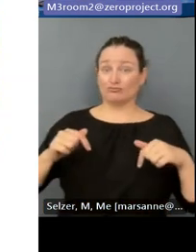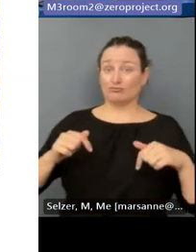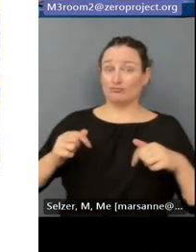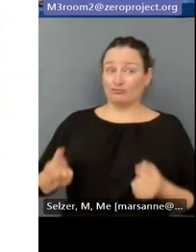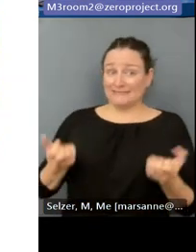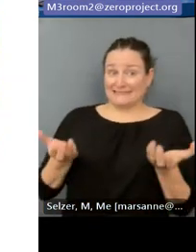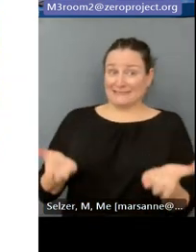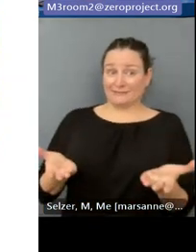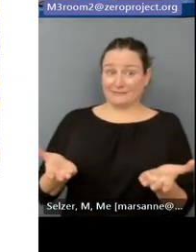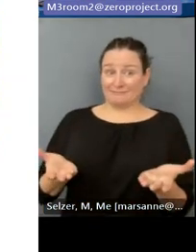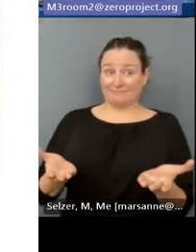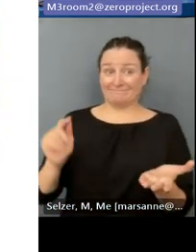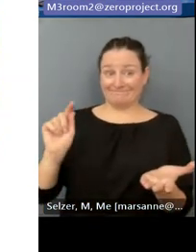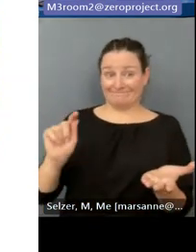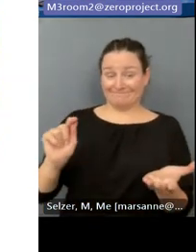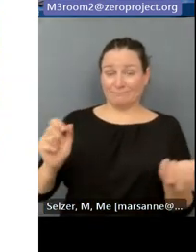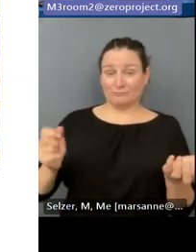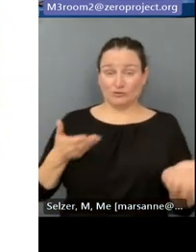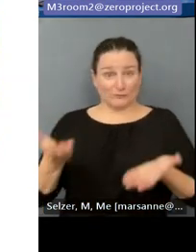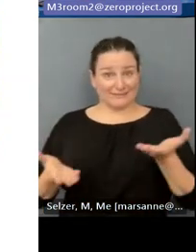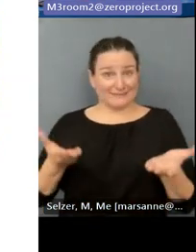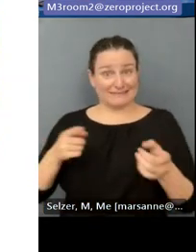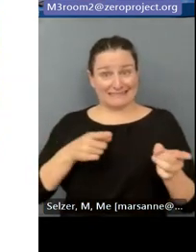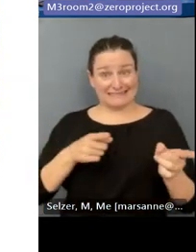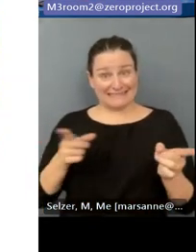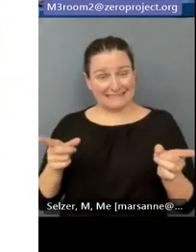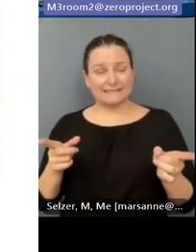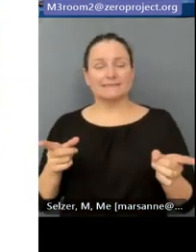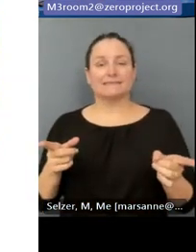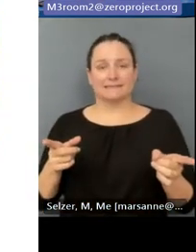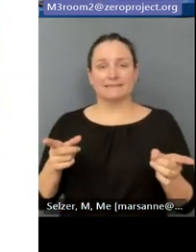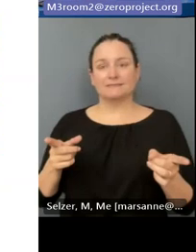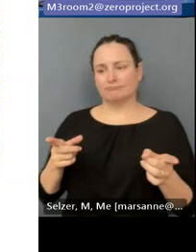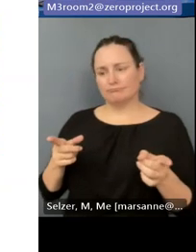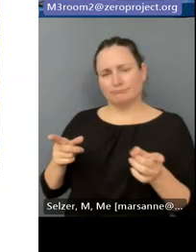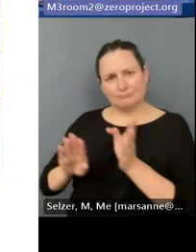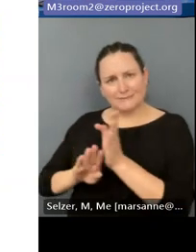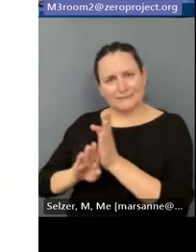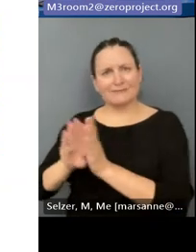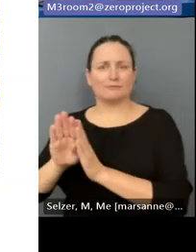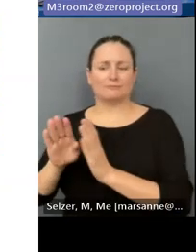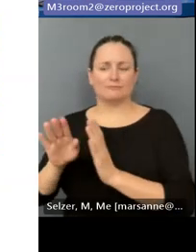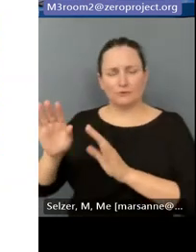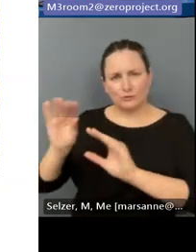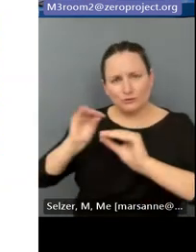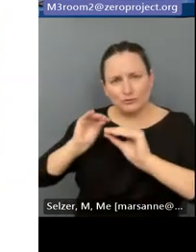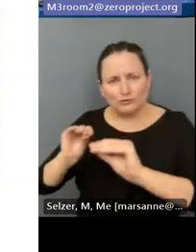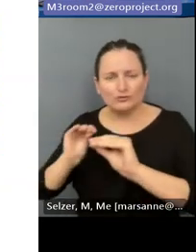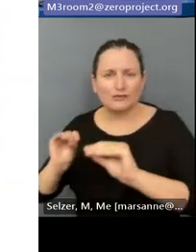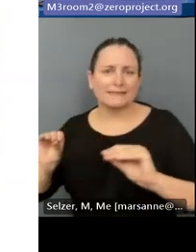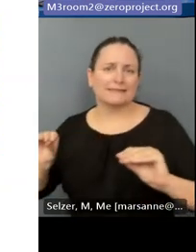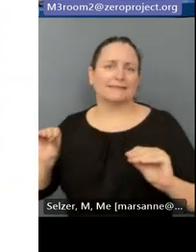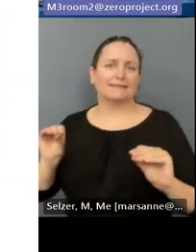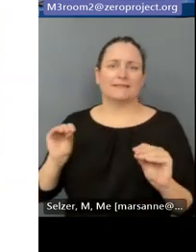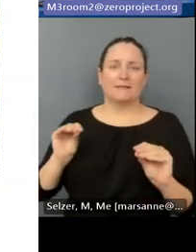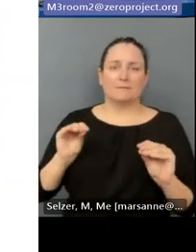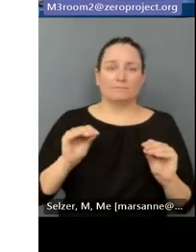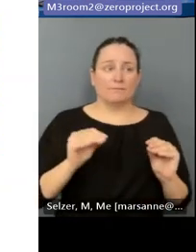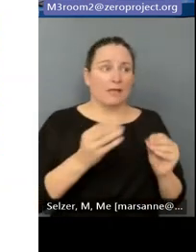and their families by providing professional development and training, increasing access to information and